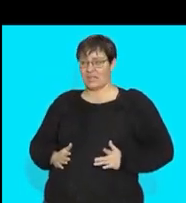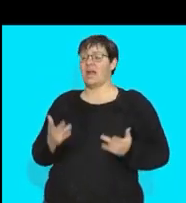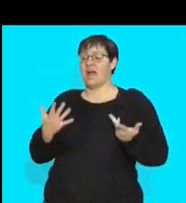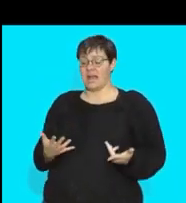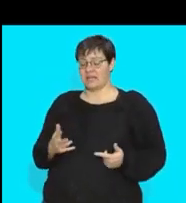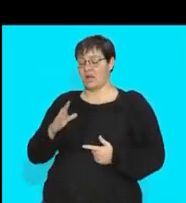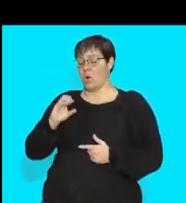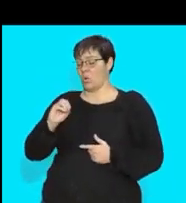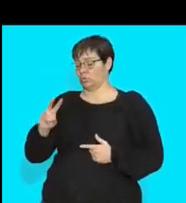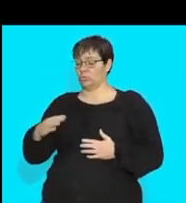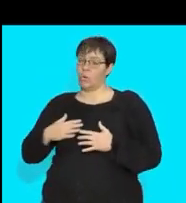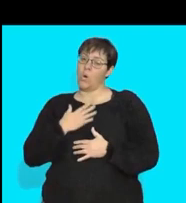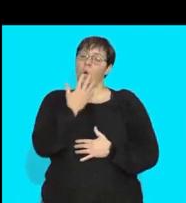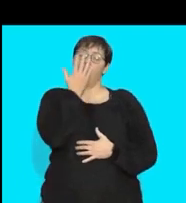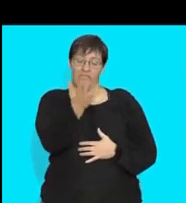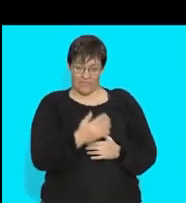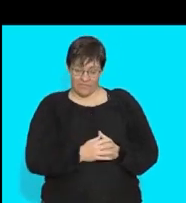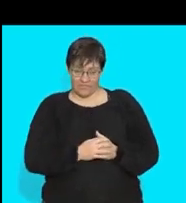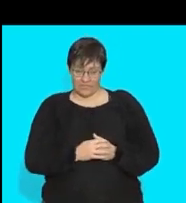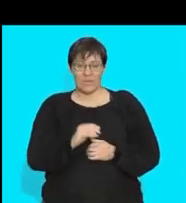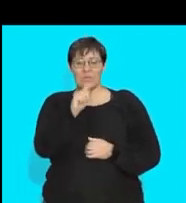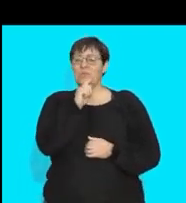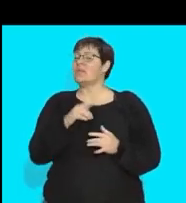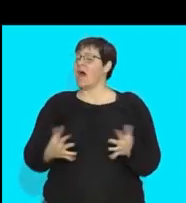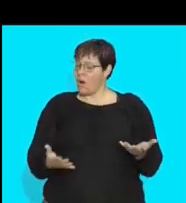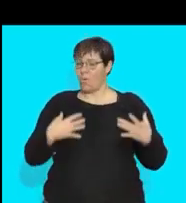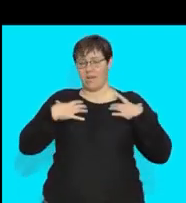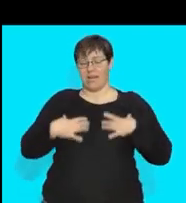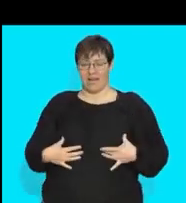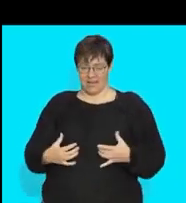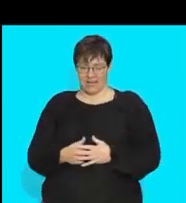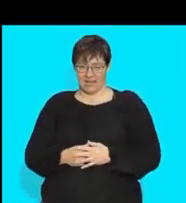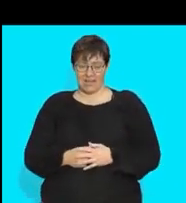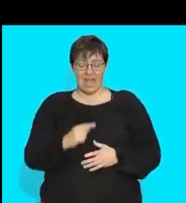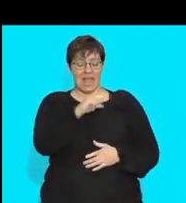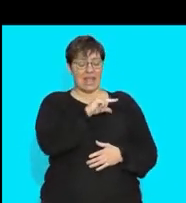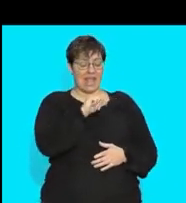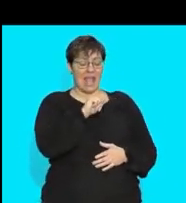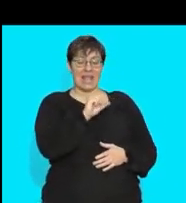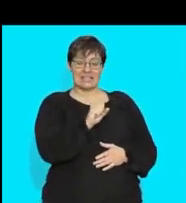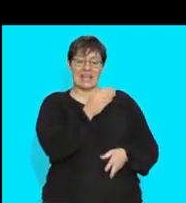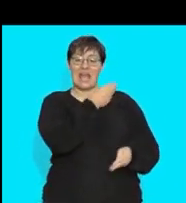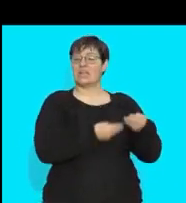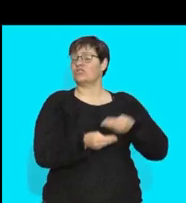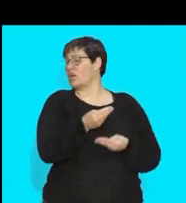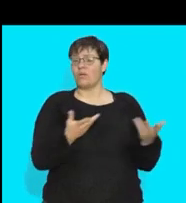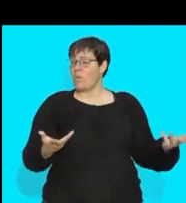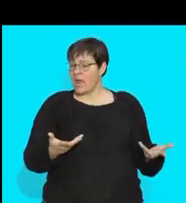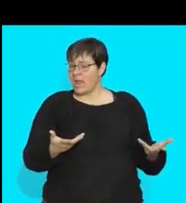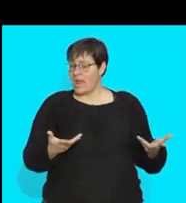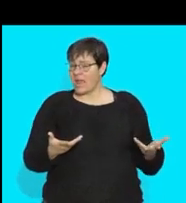dioxide out of the body. We're going to use lungs. And gaseous exchange occurs